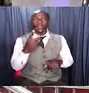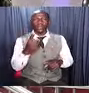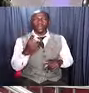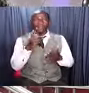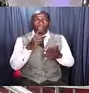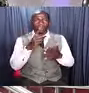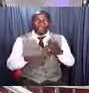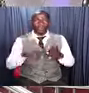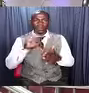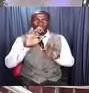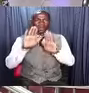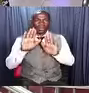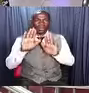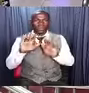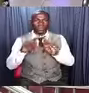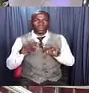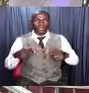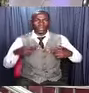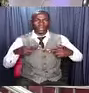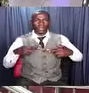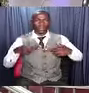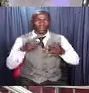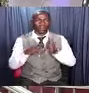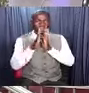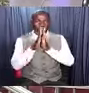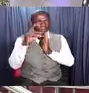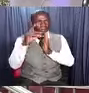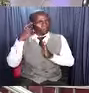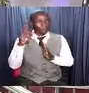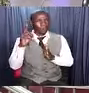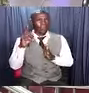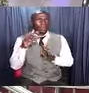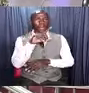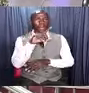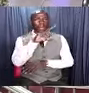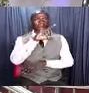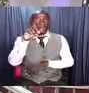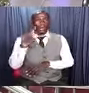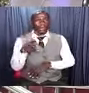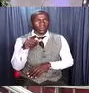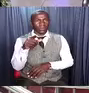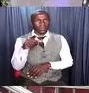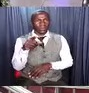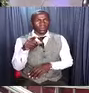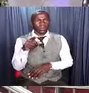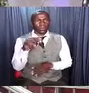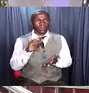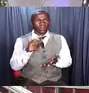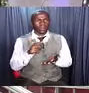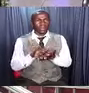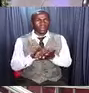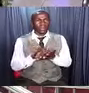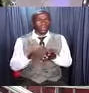But I will tell you the hindrance. You pray and you don't receive. So I've asked your question.